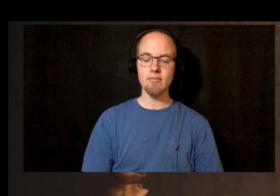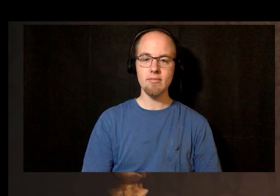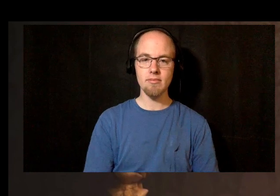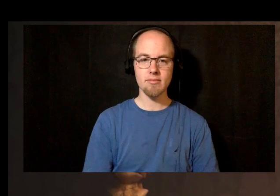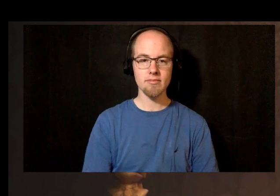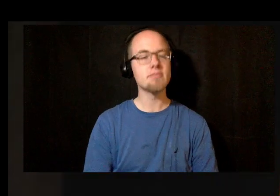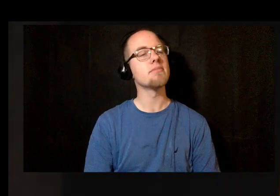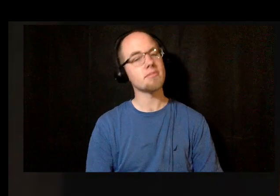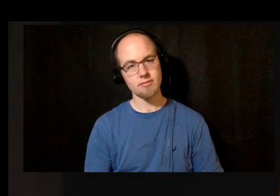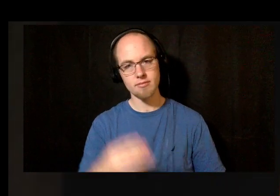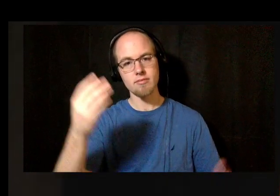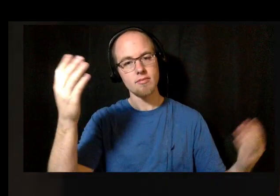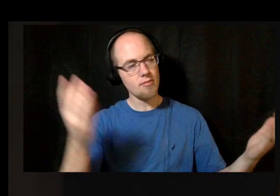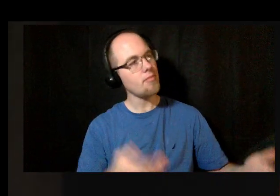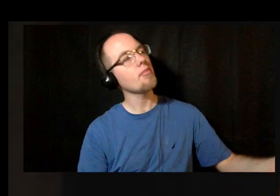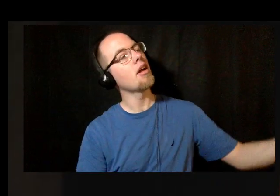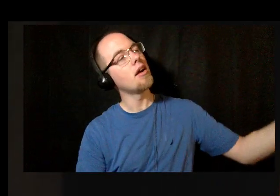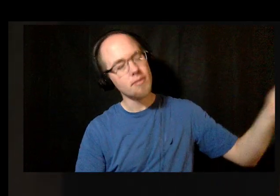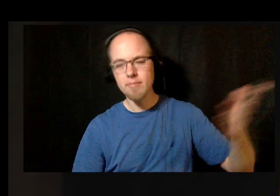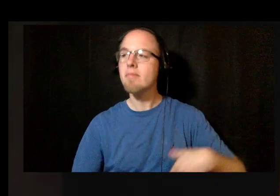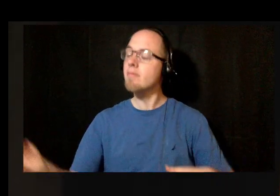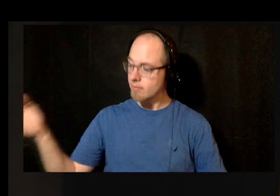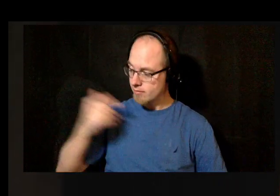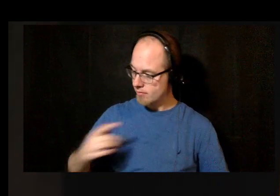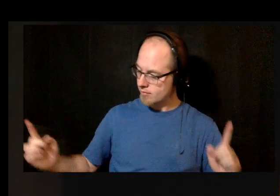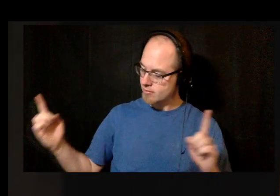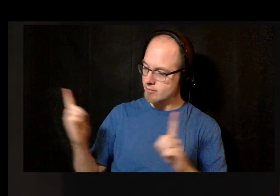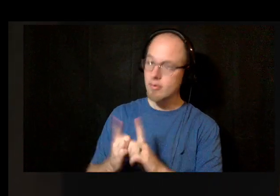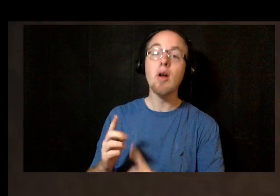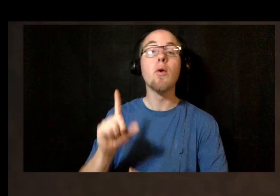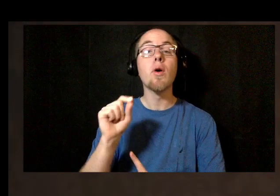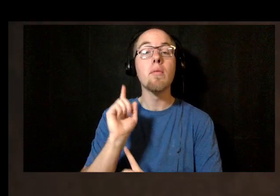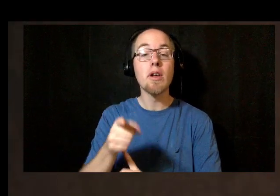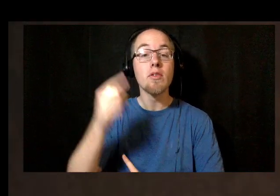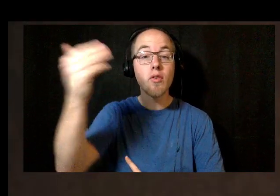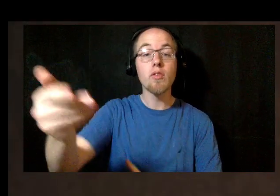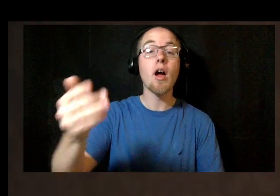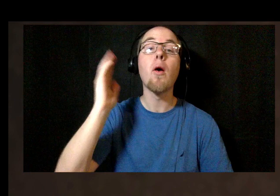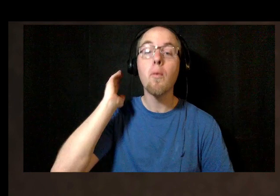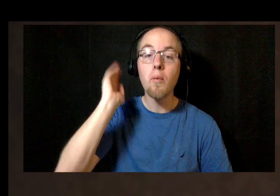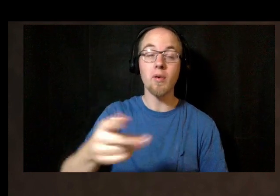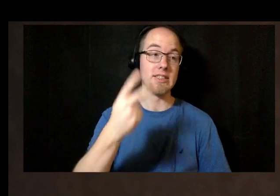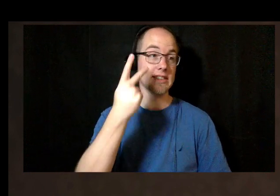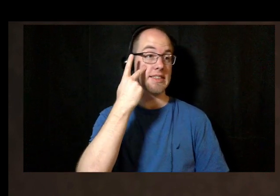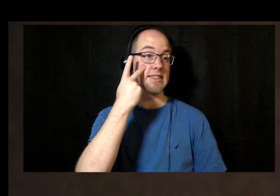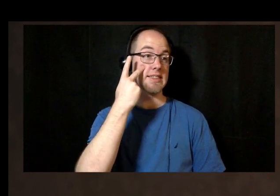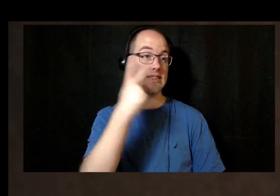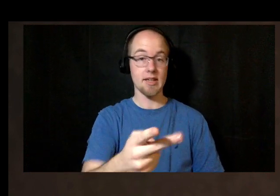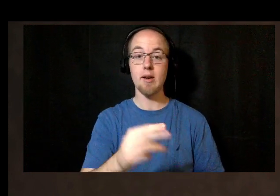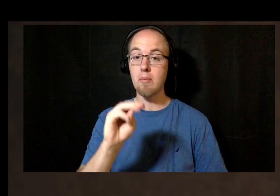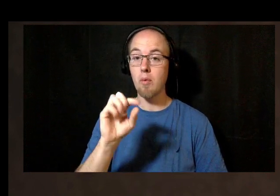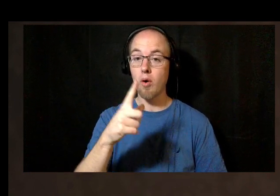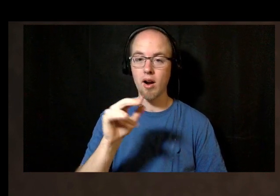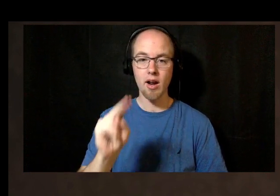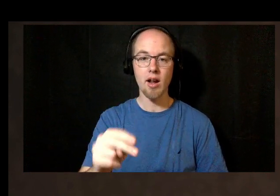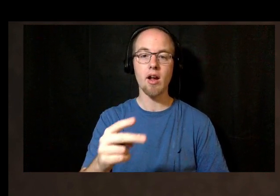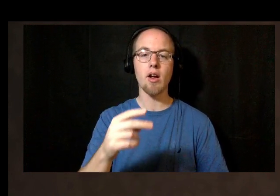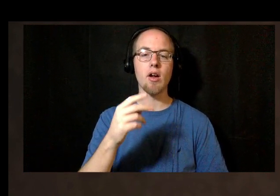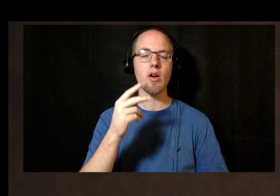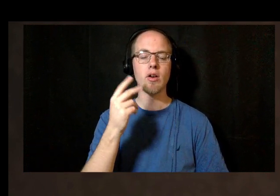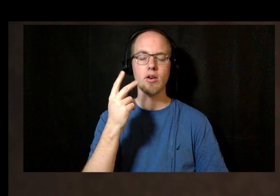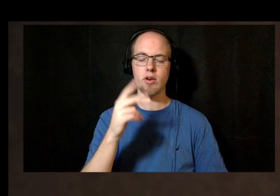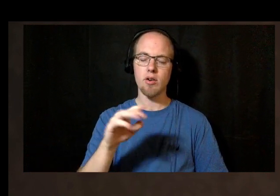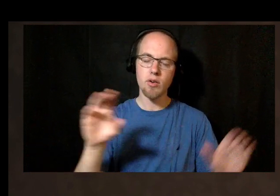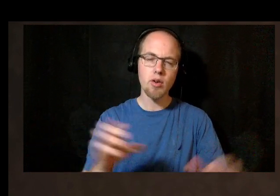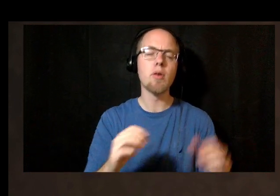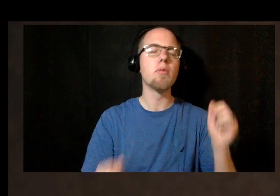He invites me in, shakes my hand, closes the door, and 20 minutes later, I will be witnessing Morgan perform some of the most aggressive